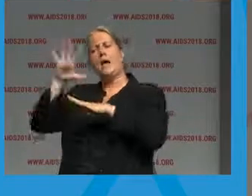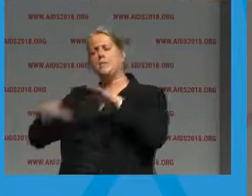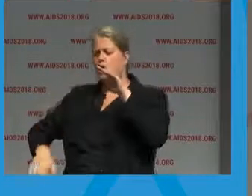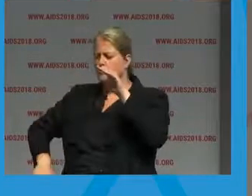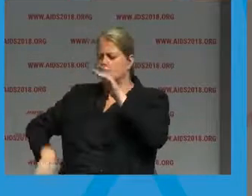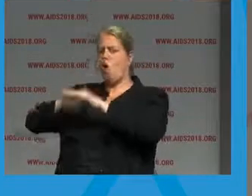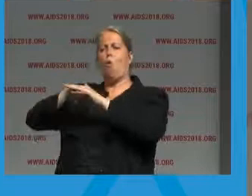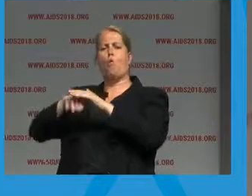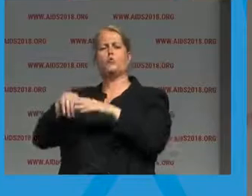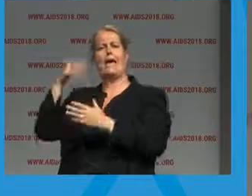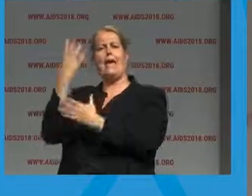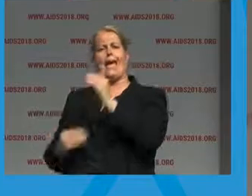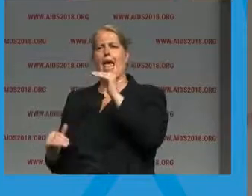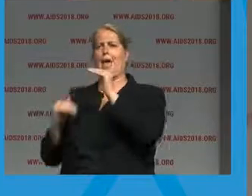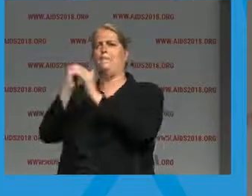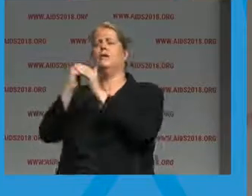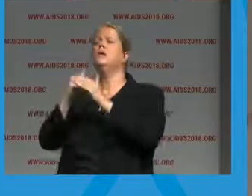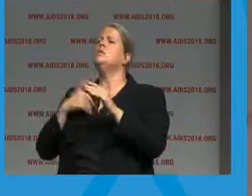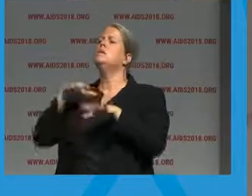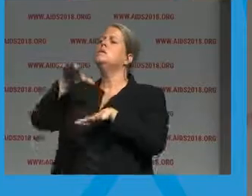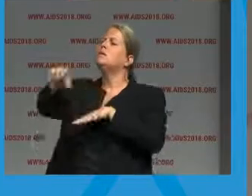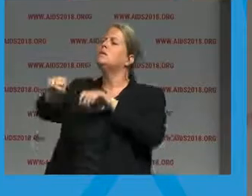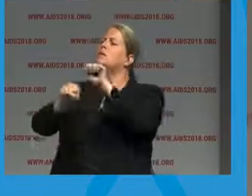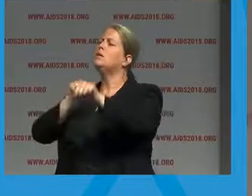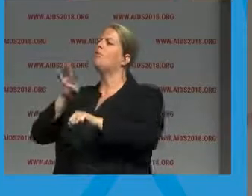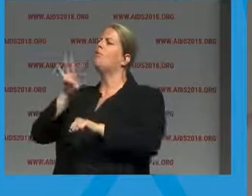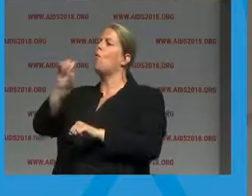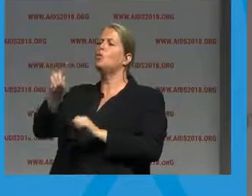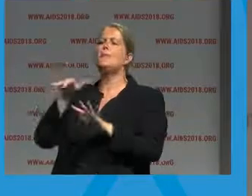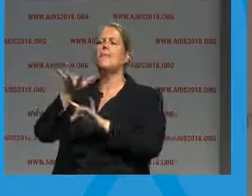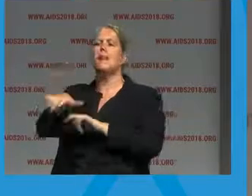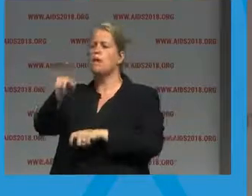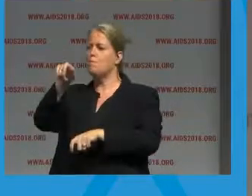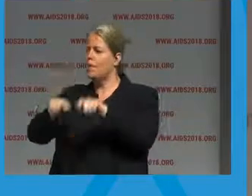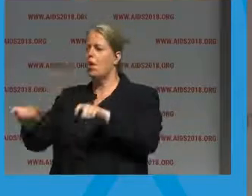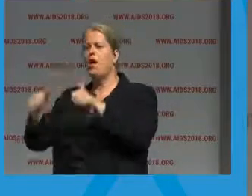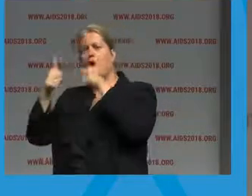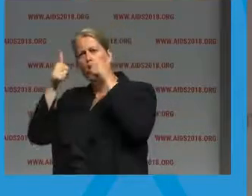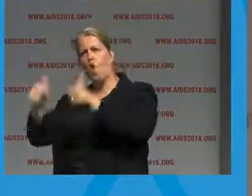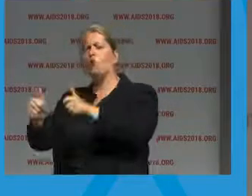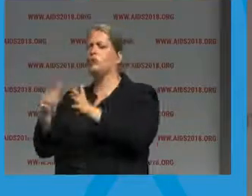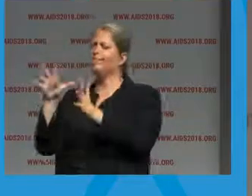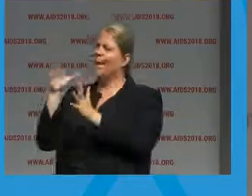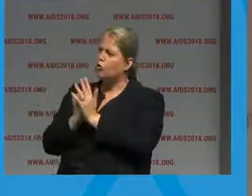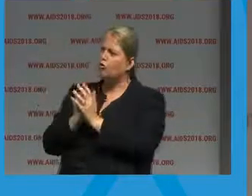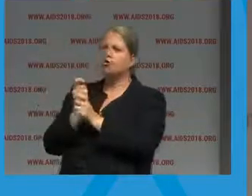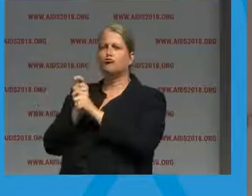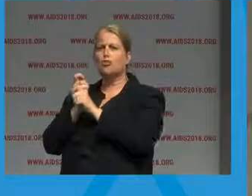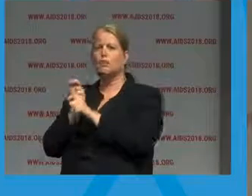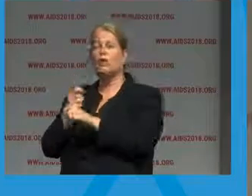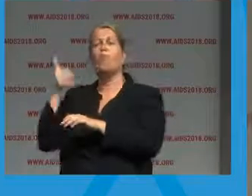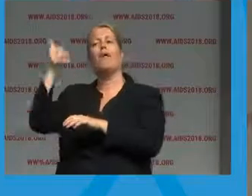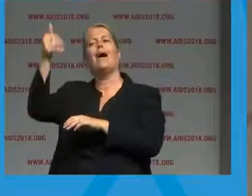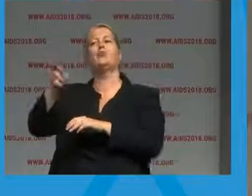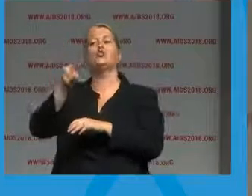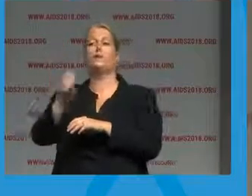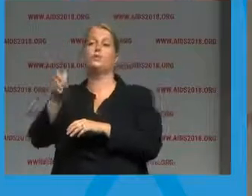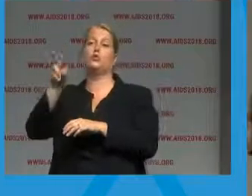including reaching 40 million people with quality diagnosis treatment by end 2022. I thank